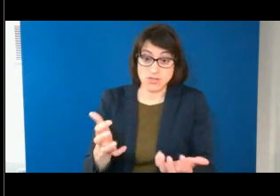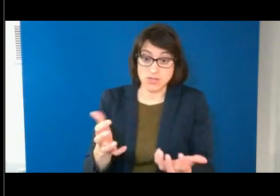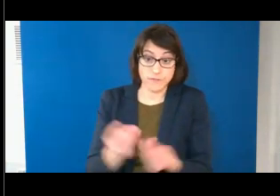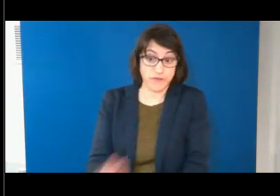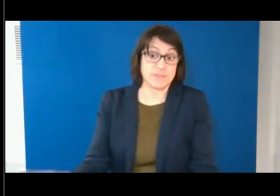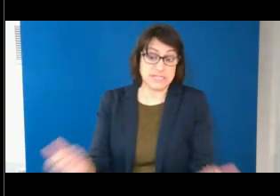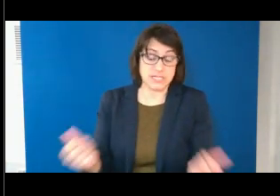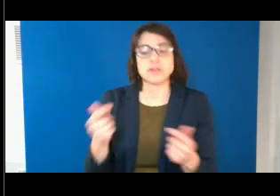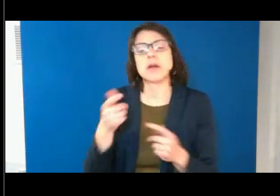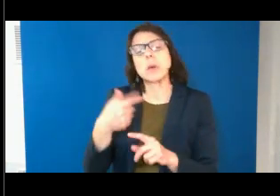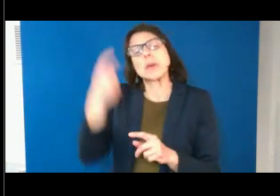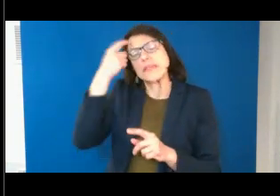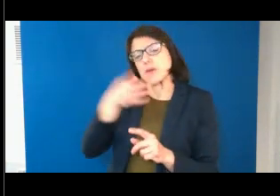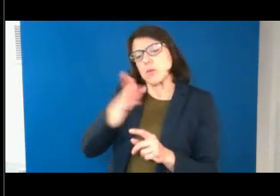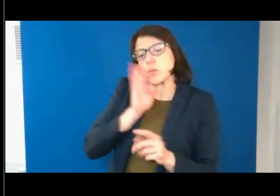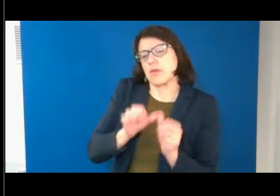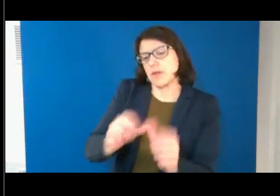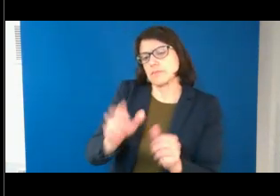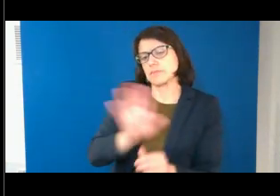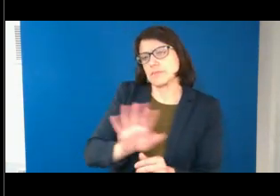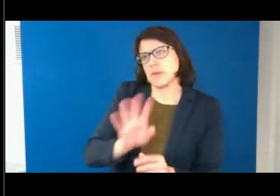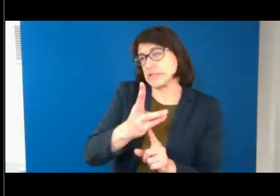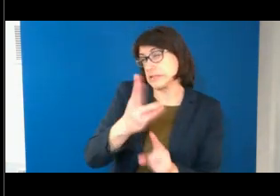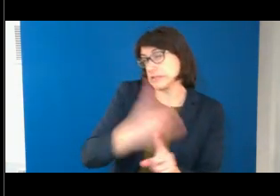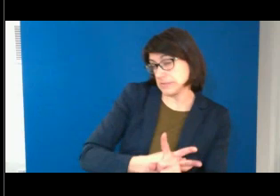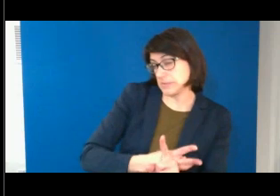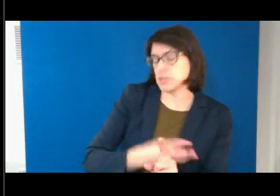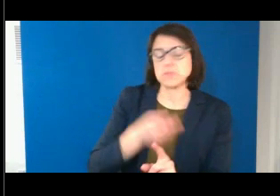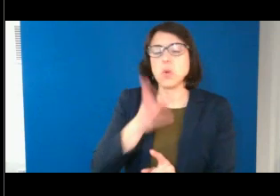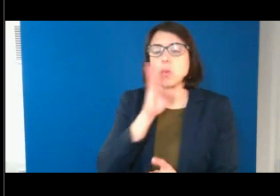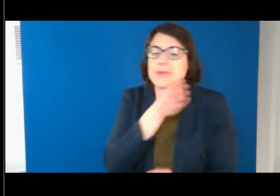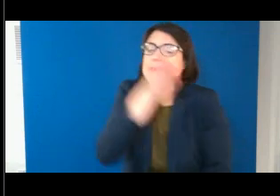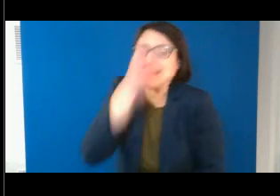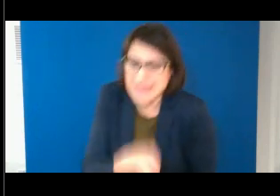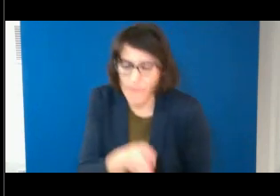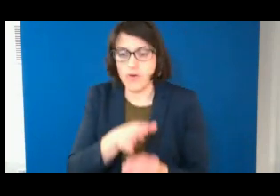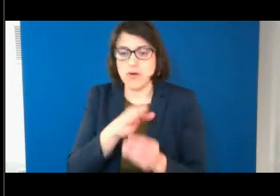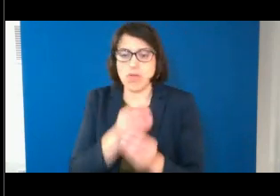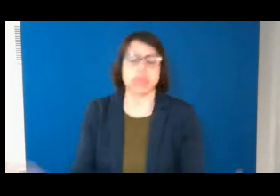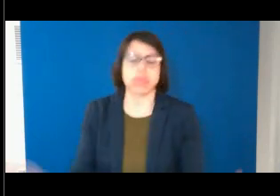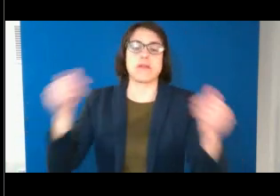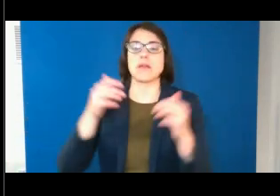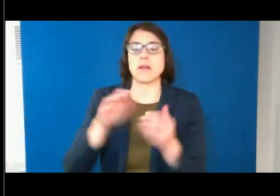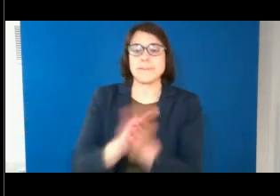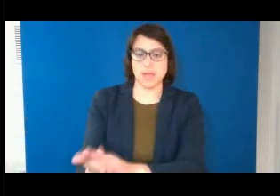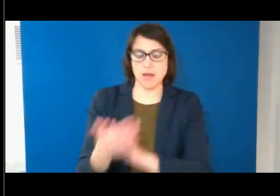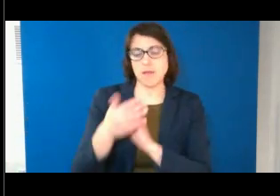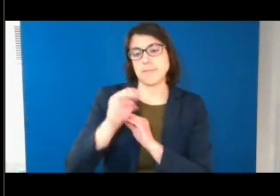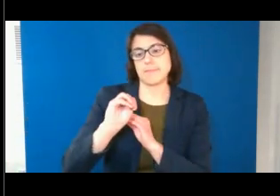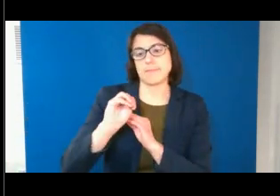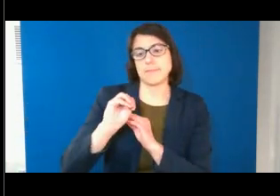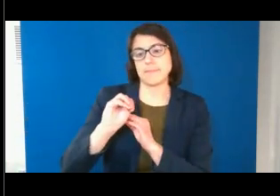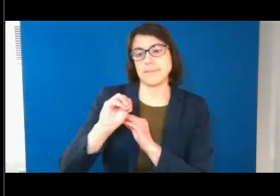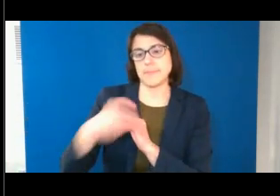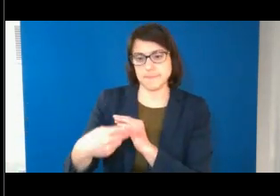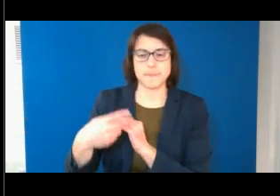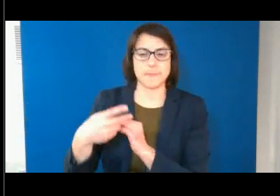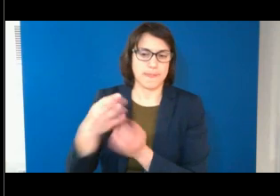But these things will never UV degrade into nanoscale particles like a plastic would. And that's one of the key differences.